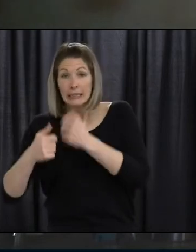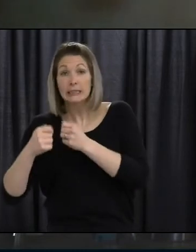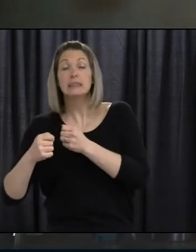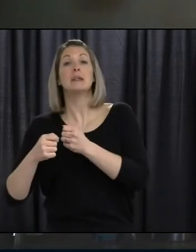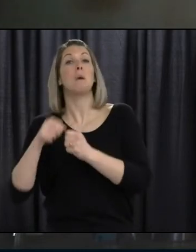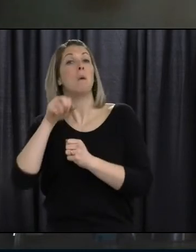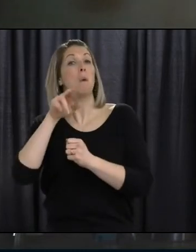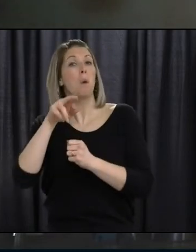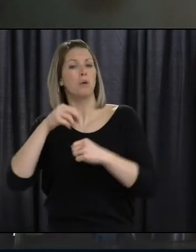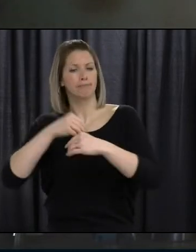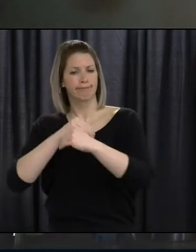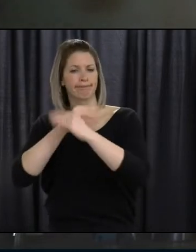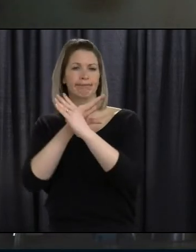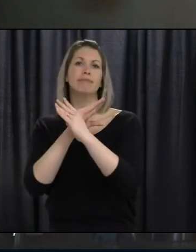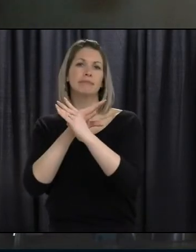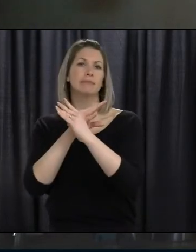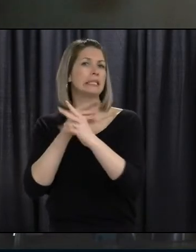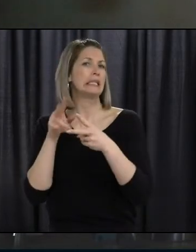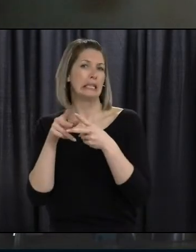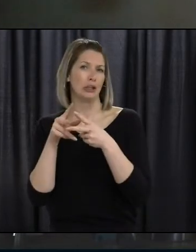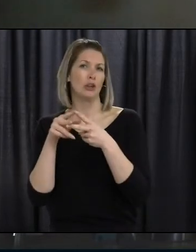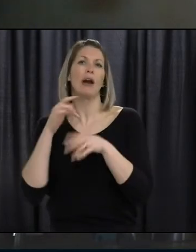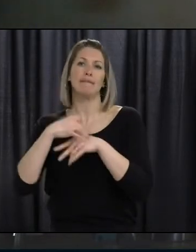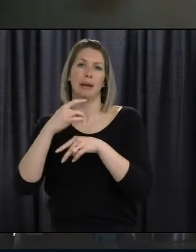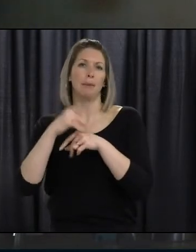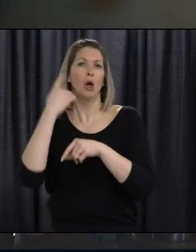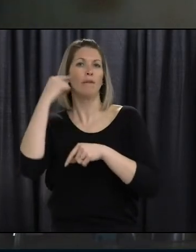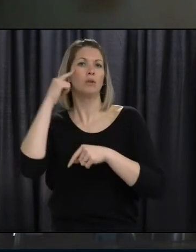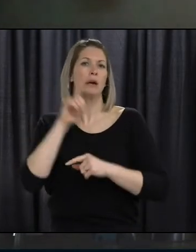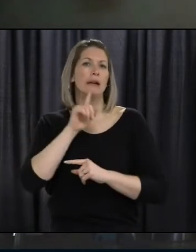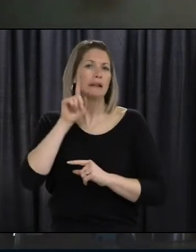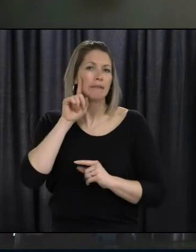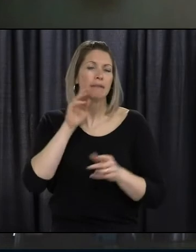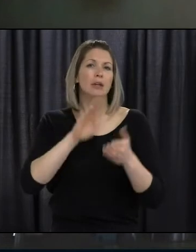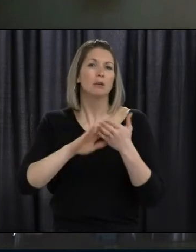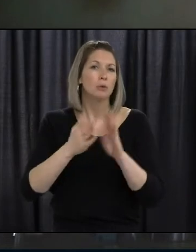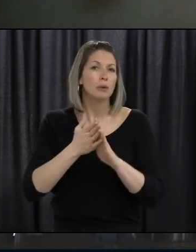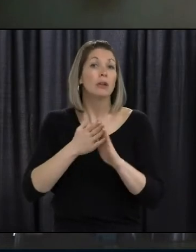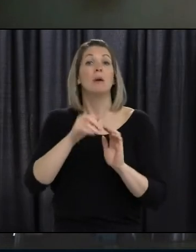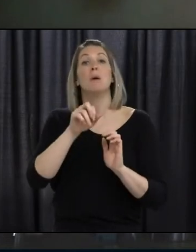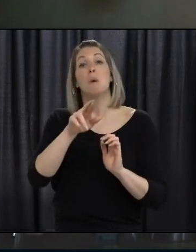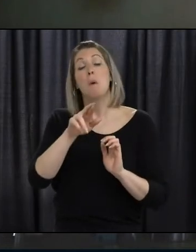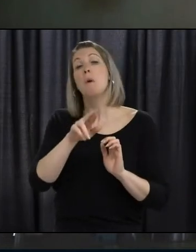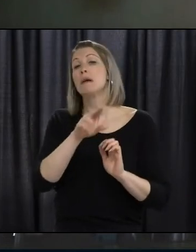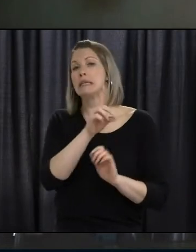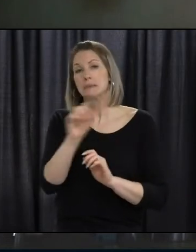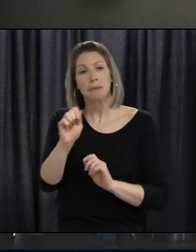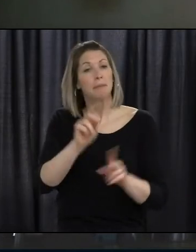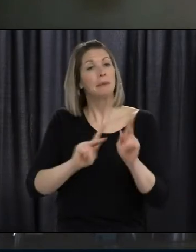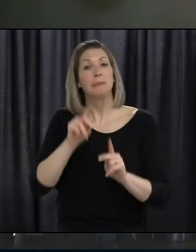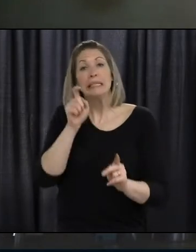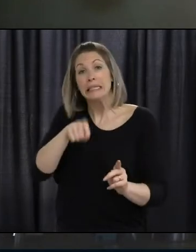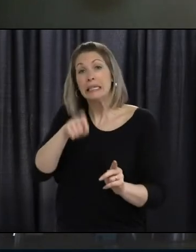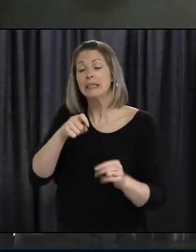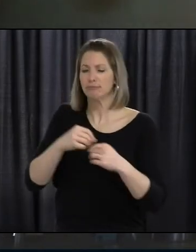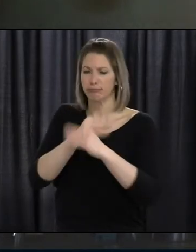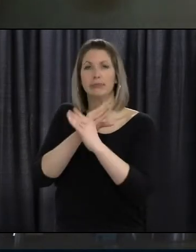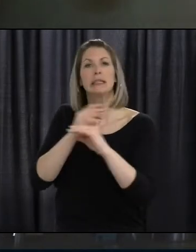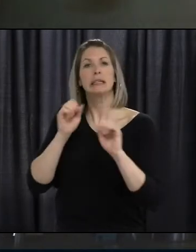to people who wish to use 811. The details on how to access it can be found on the